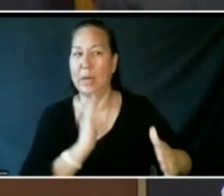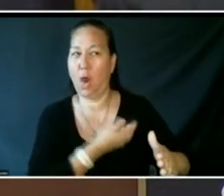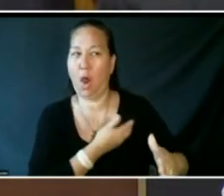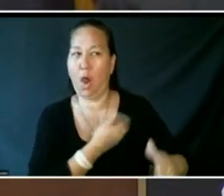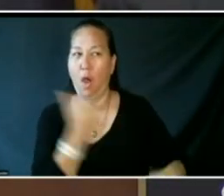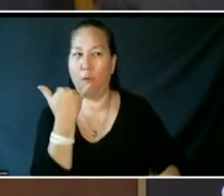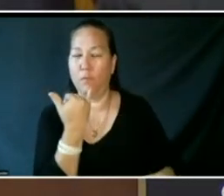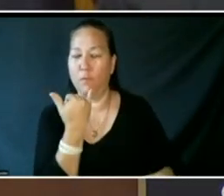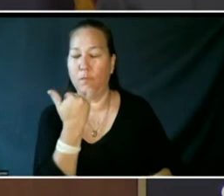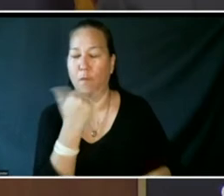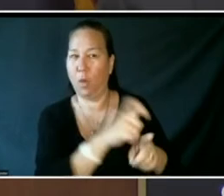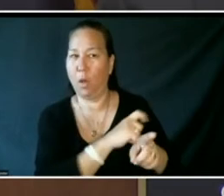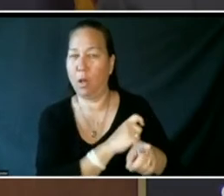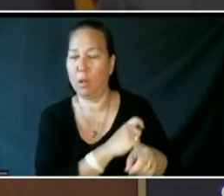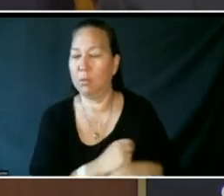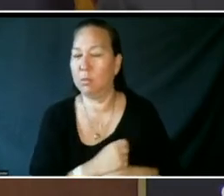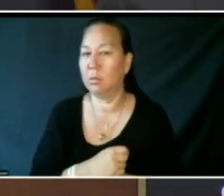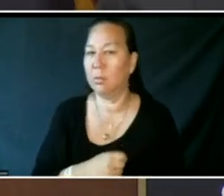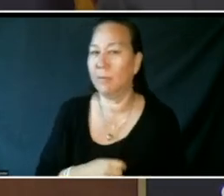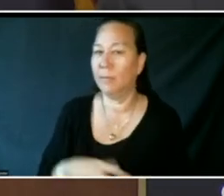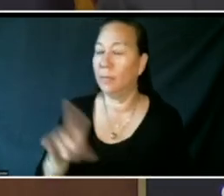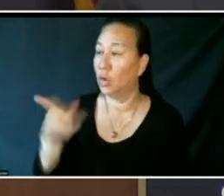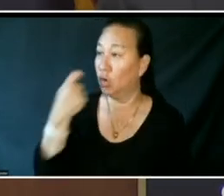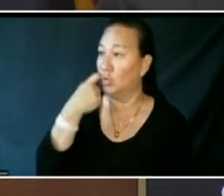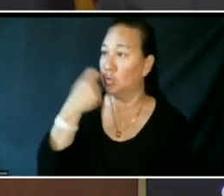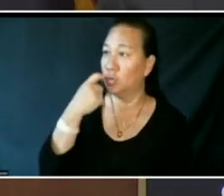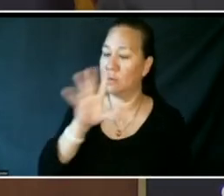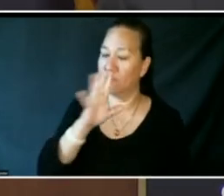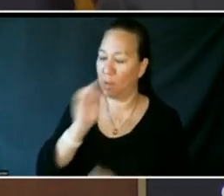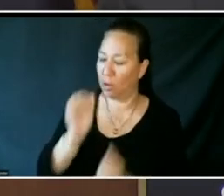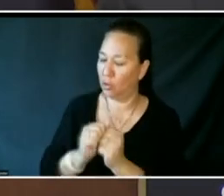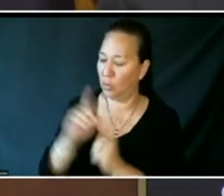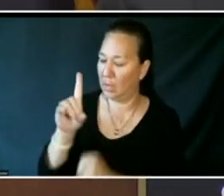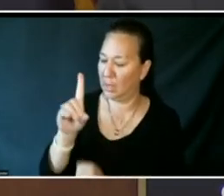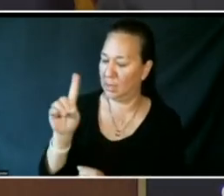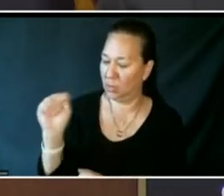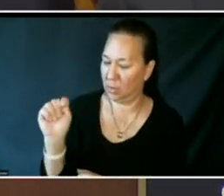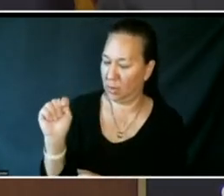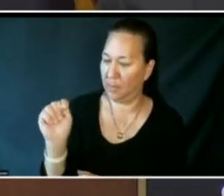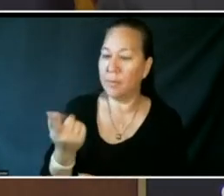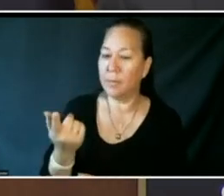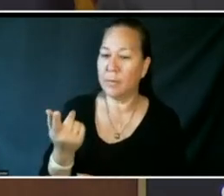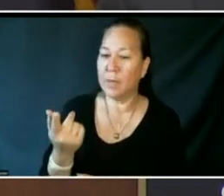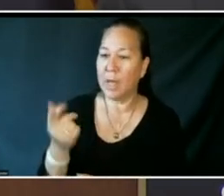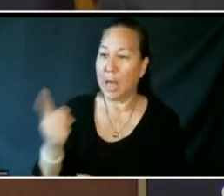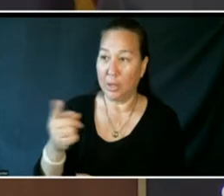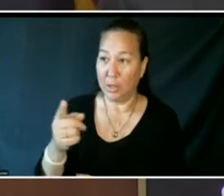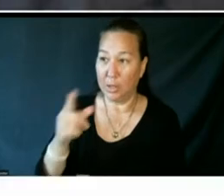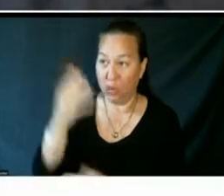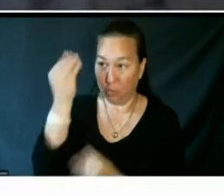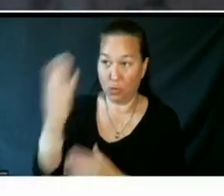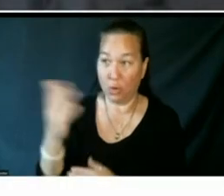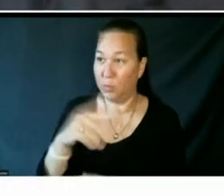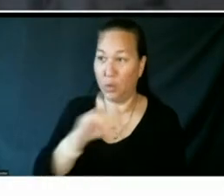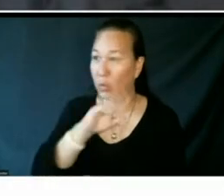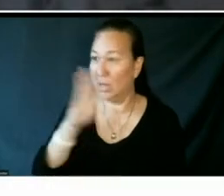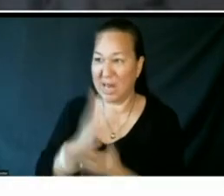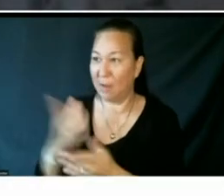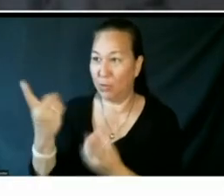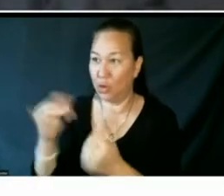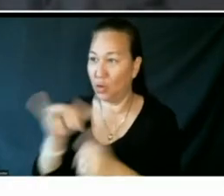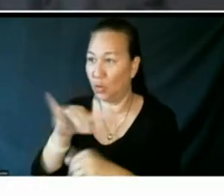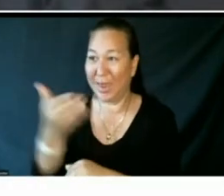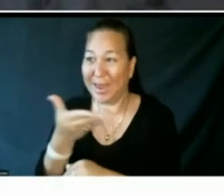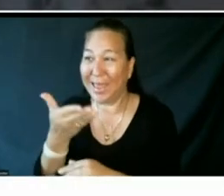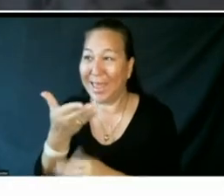had recently spoken with President Trump and told him that you wouldn't do anything illegal for him. Is that right? It wasn't